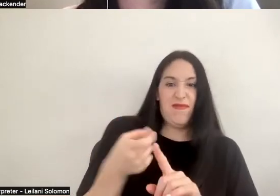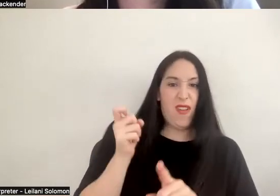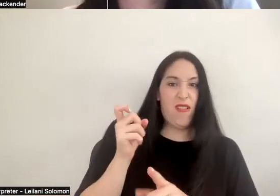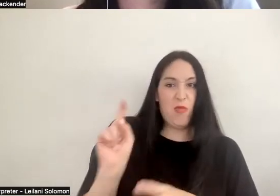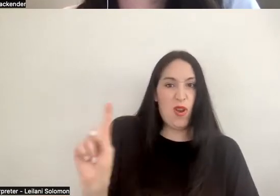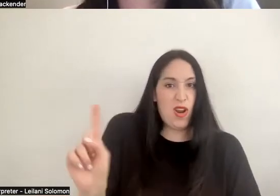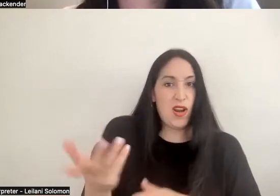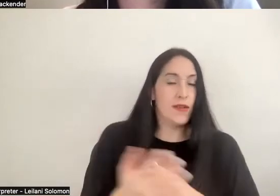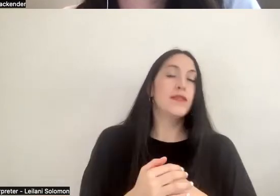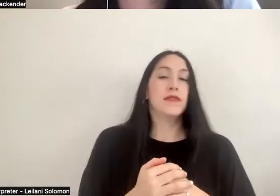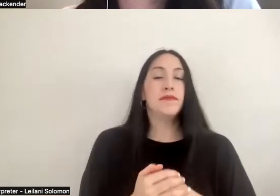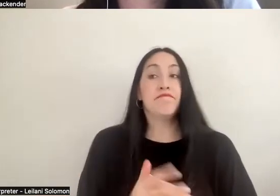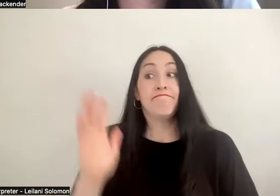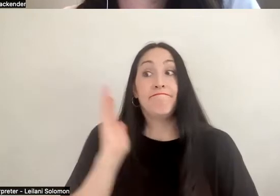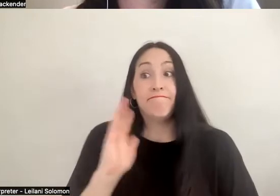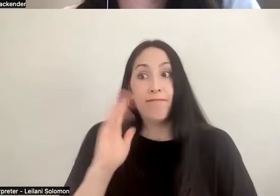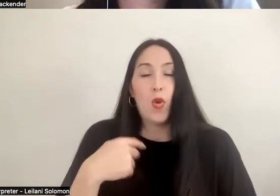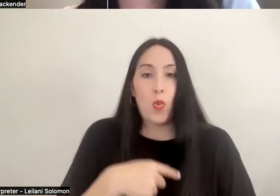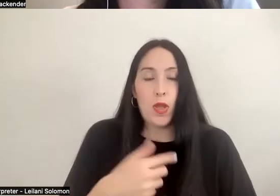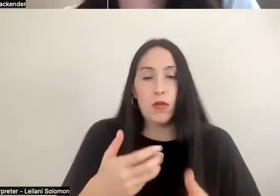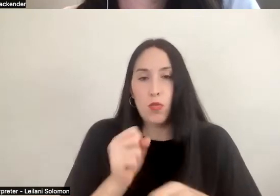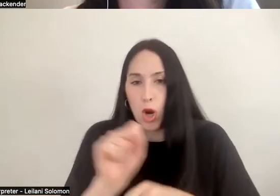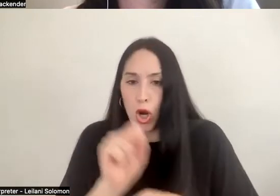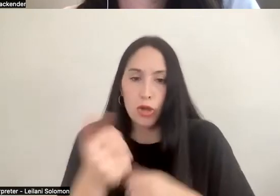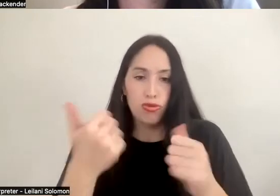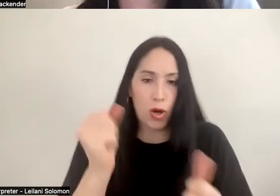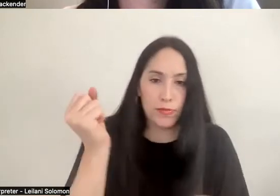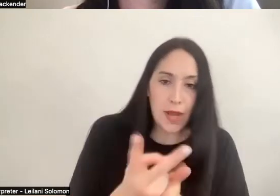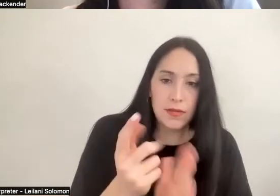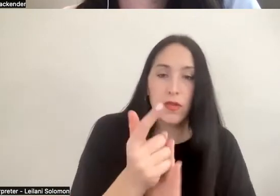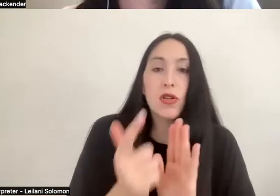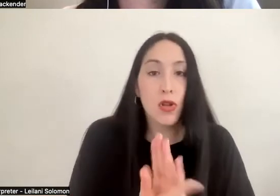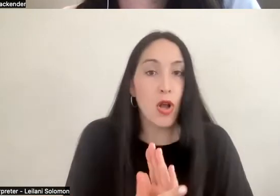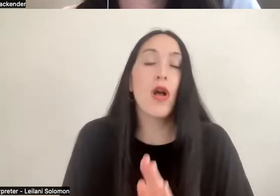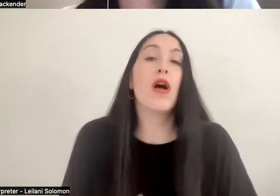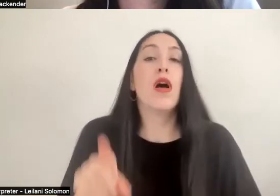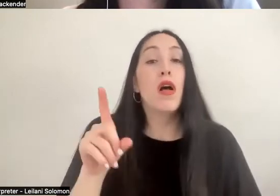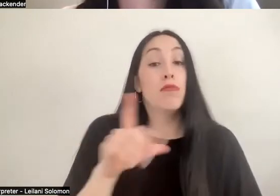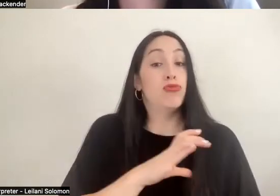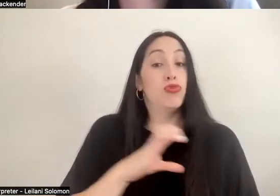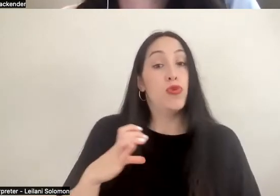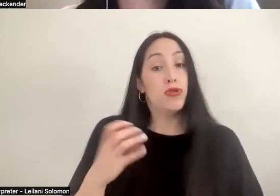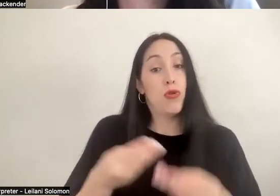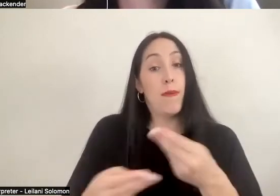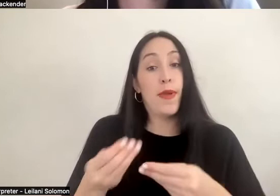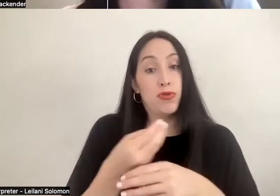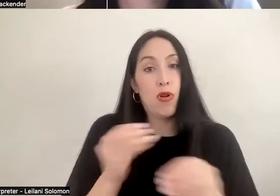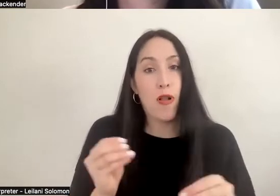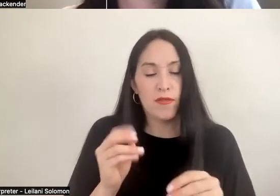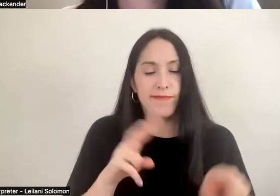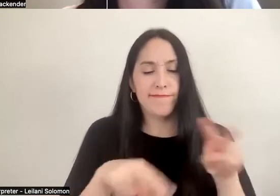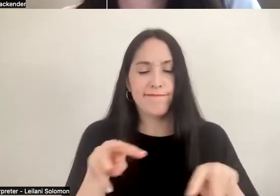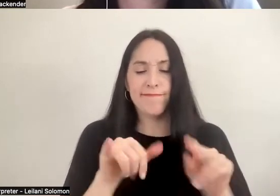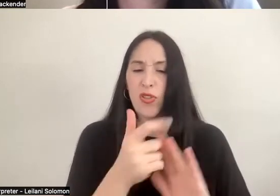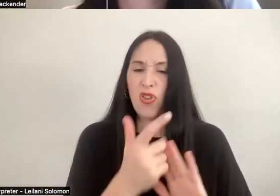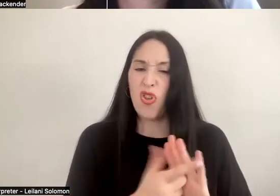and trying to be passed, the Congressional Budget Office kind of reviews legislation and says, if this